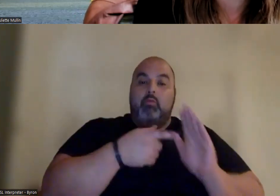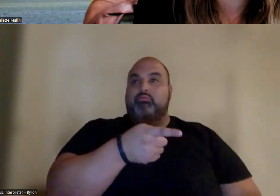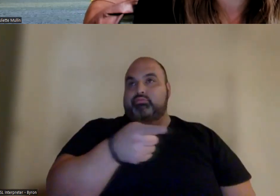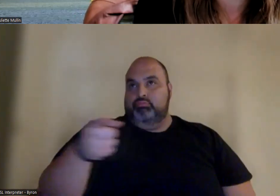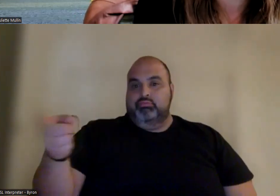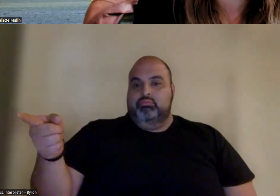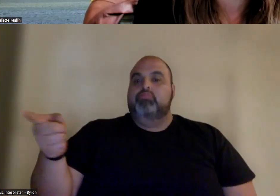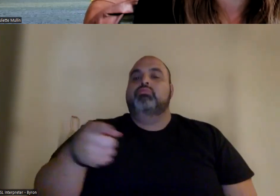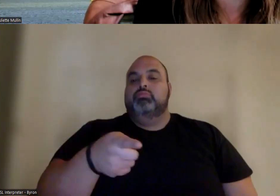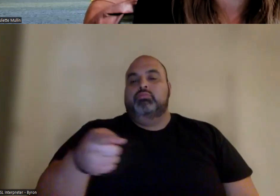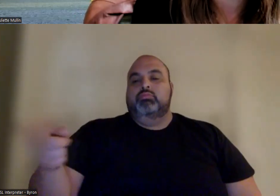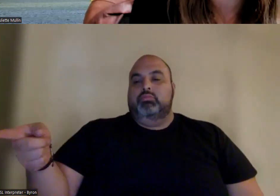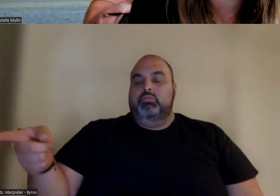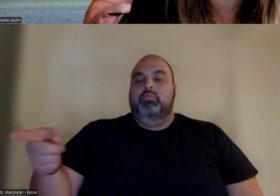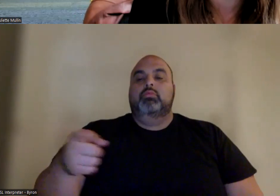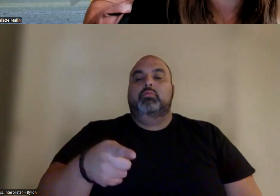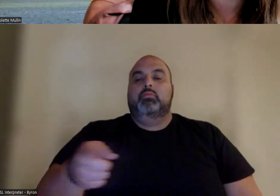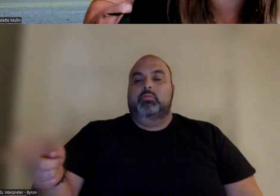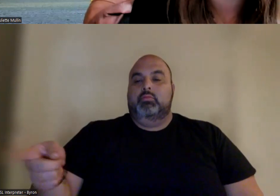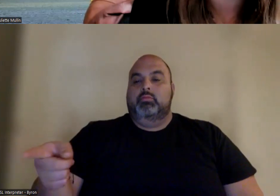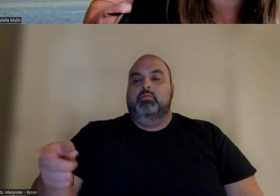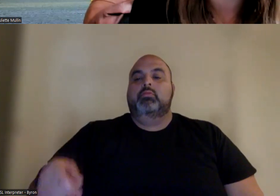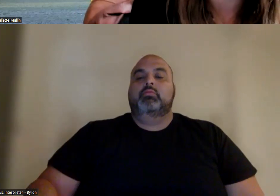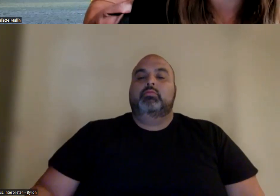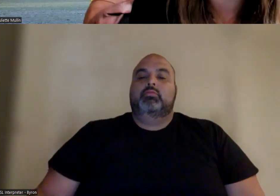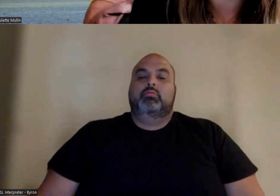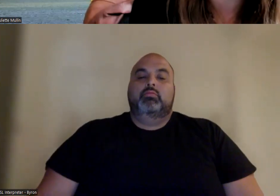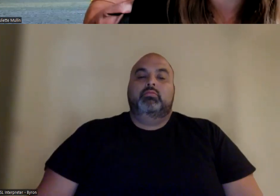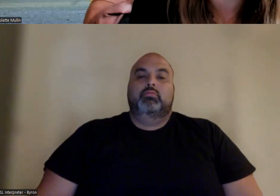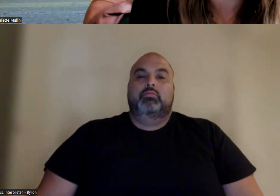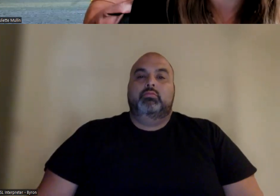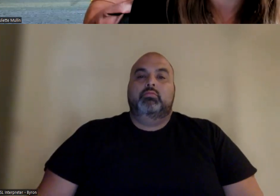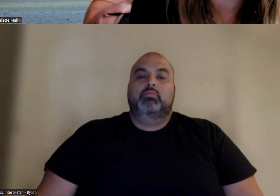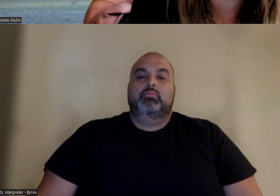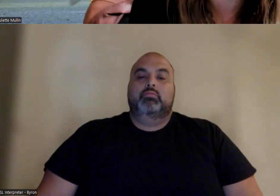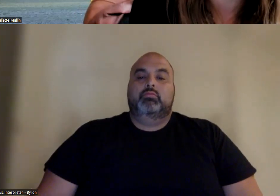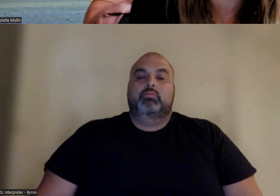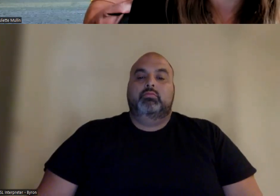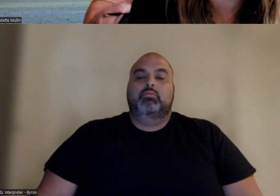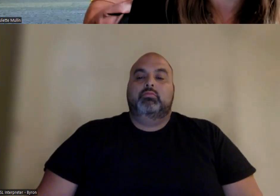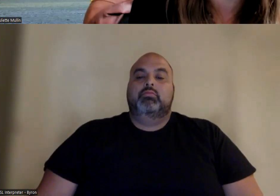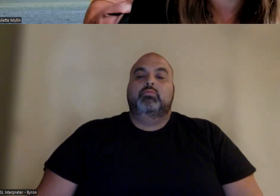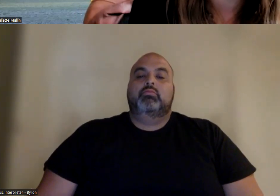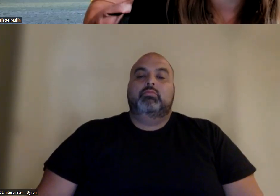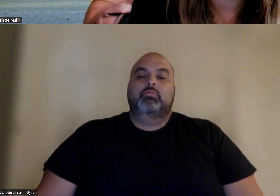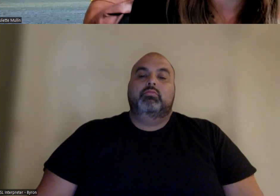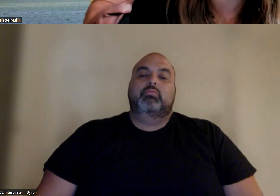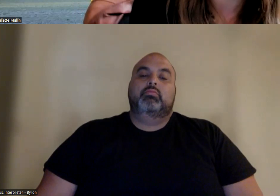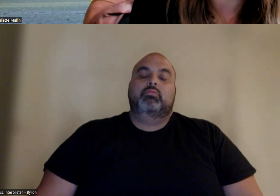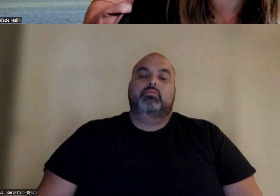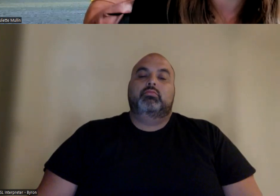PPE and testing resources, but only to the extent that they had been made available readily for the facility's use by local or state entities.